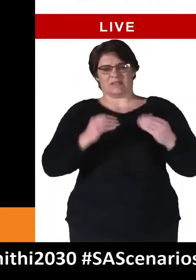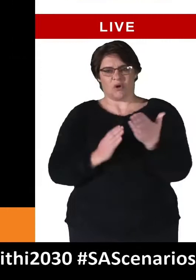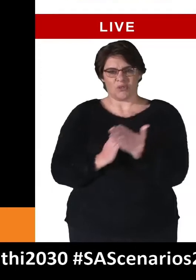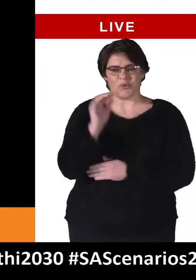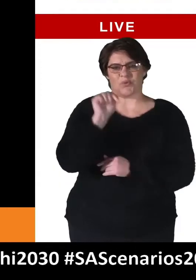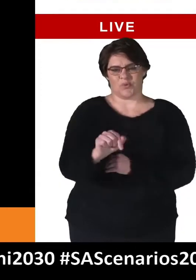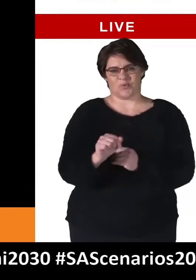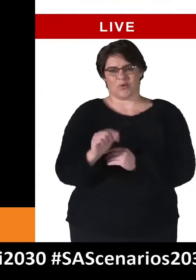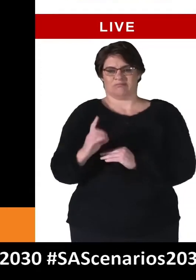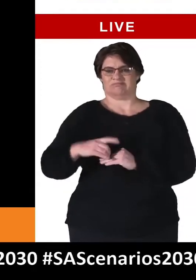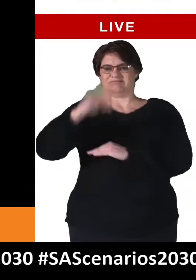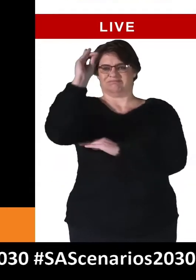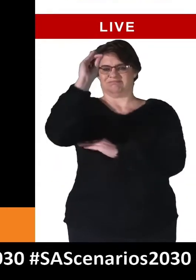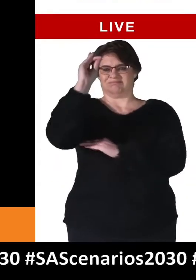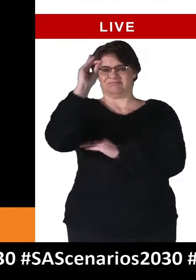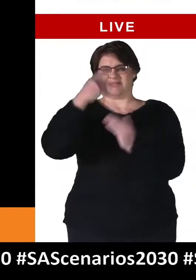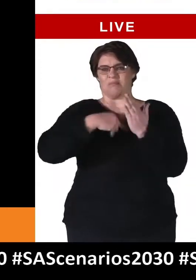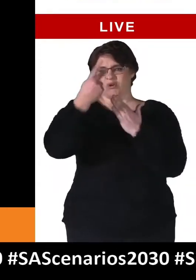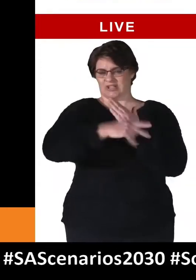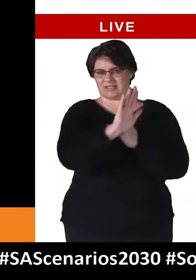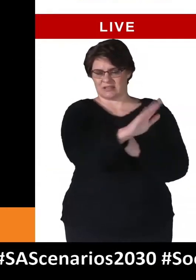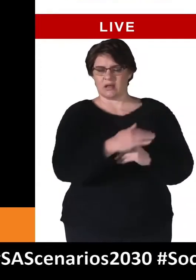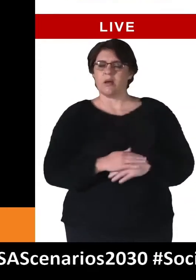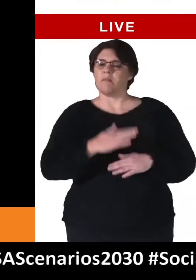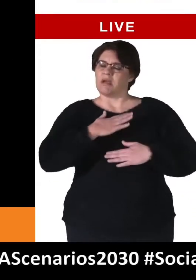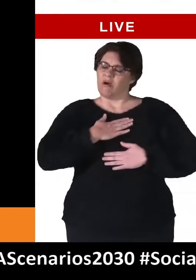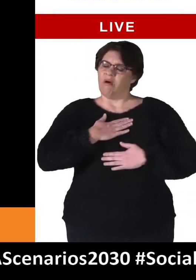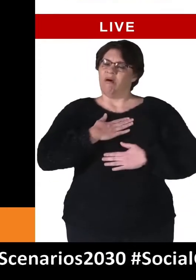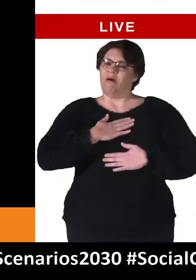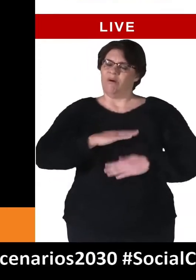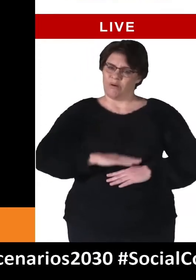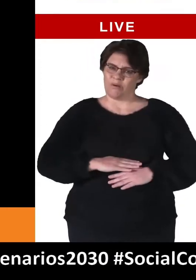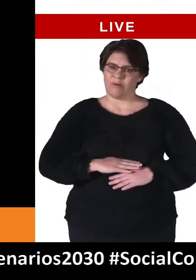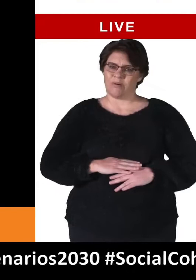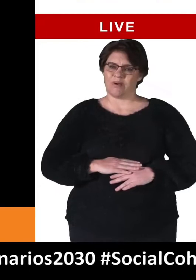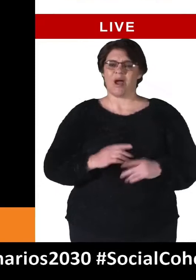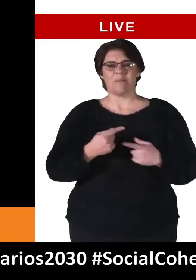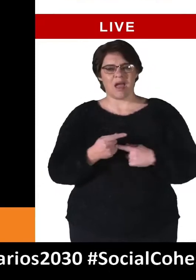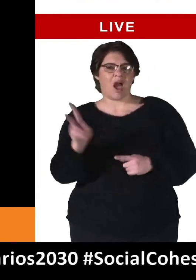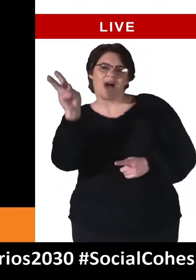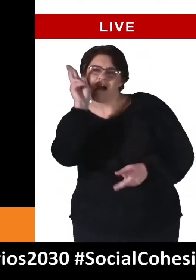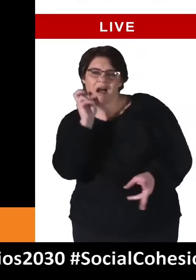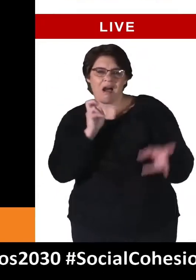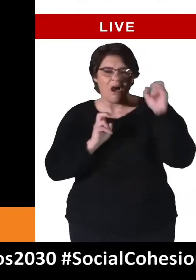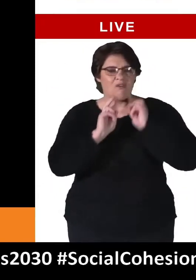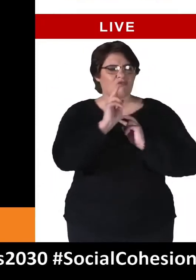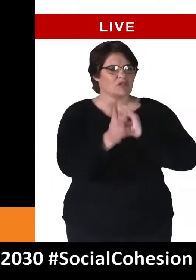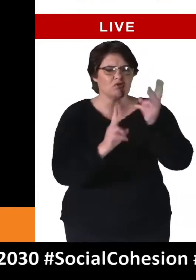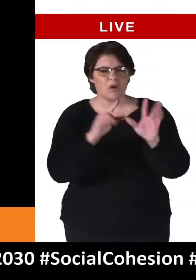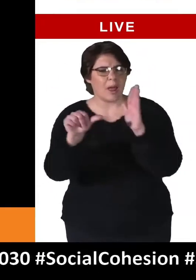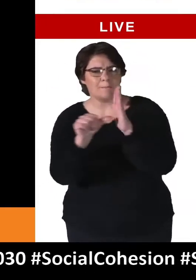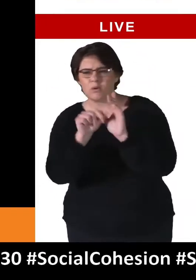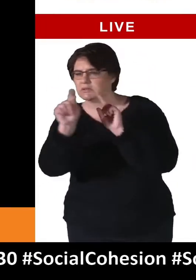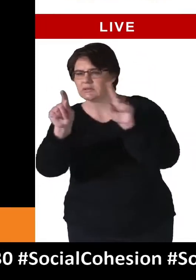or organizations. I've been humbled listening to many voices reflecting on the importance and